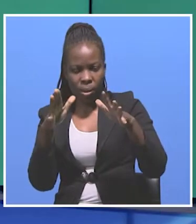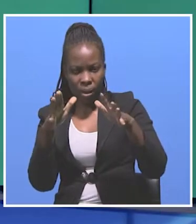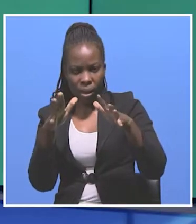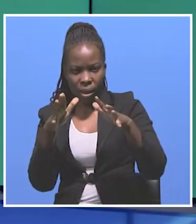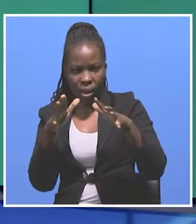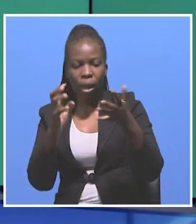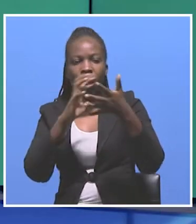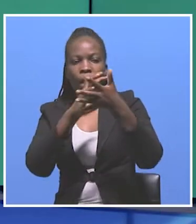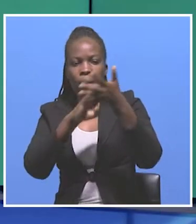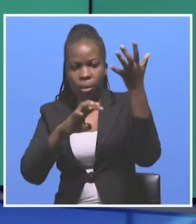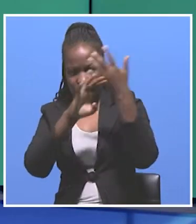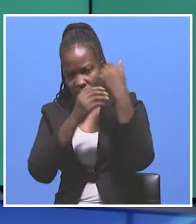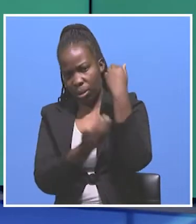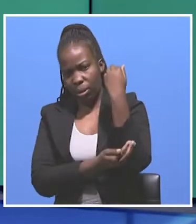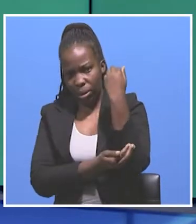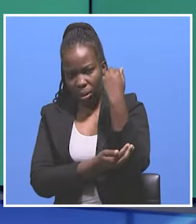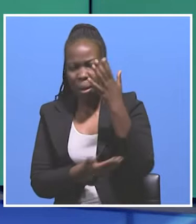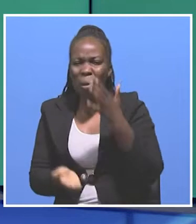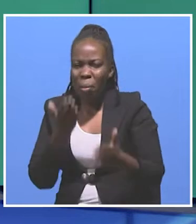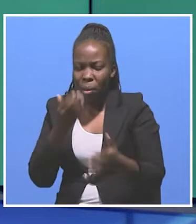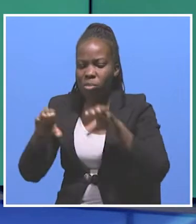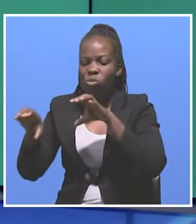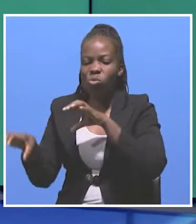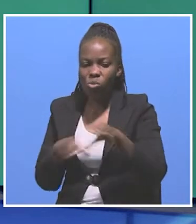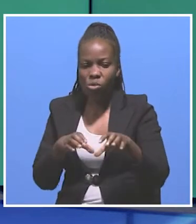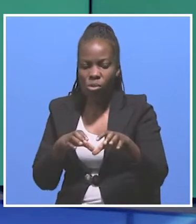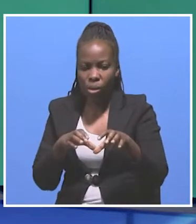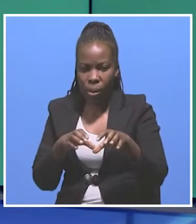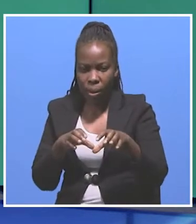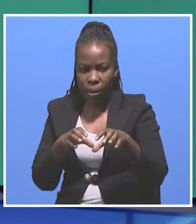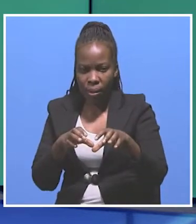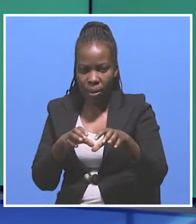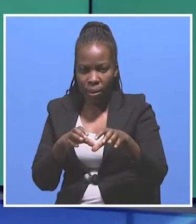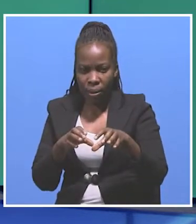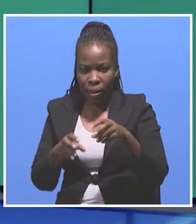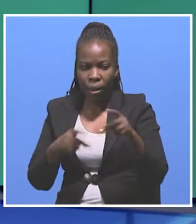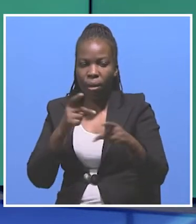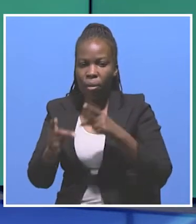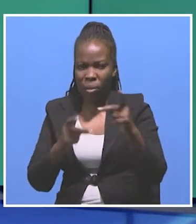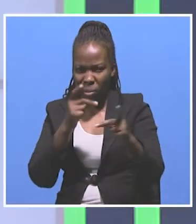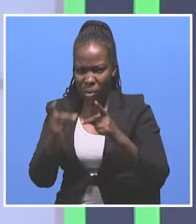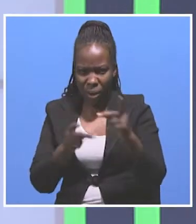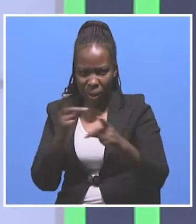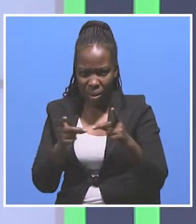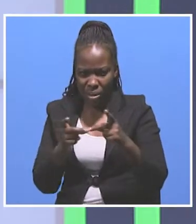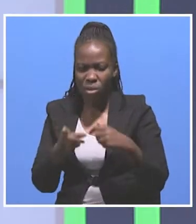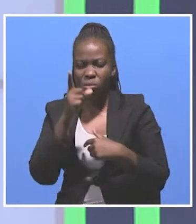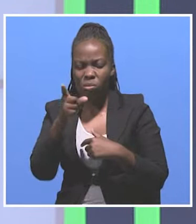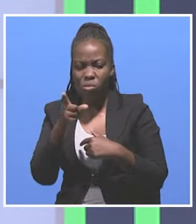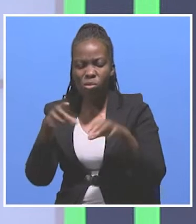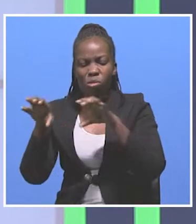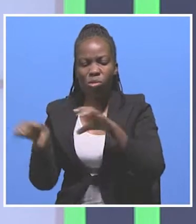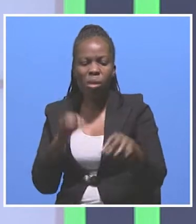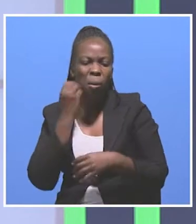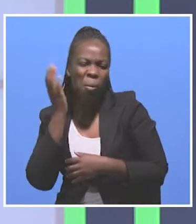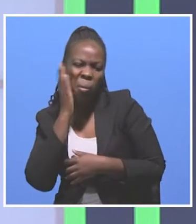the whole process? Are you doing it at a health facility? Or are you doing it at home? Or are